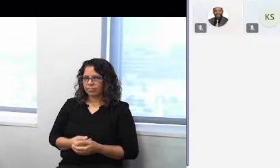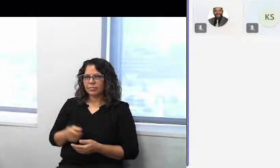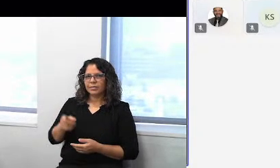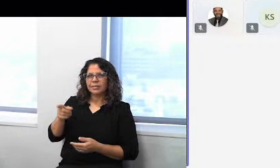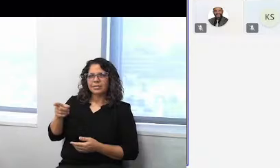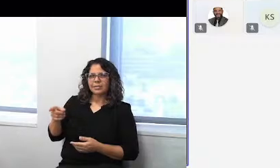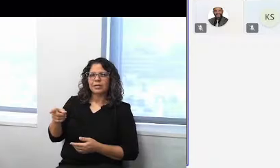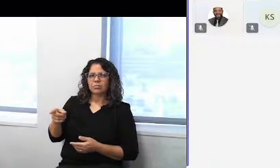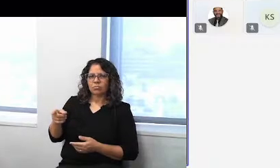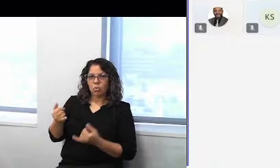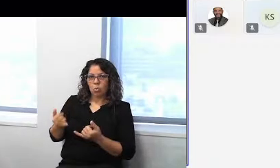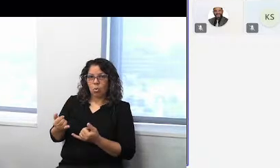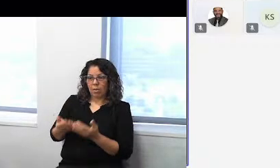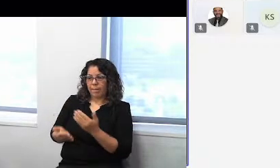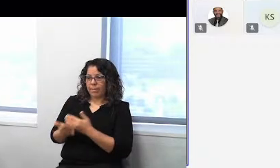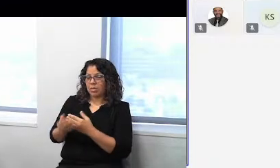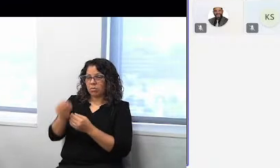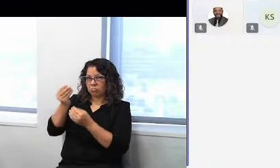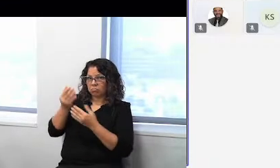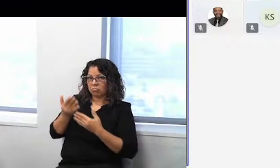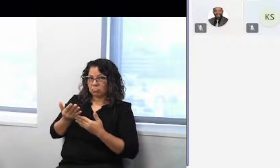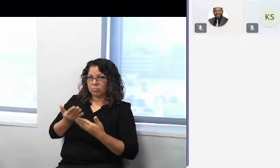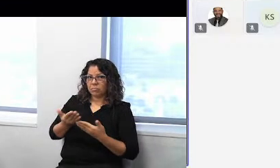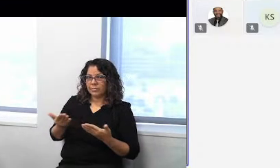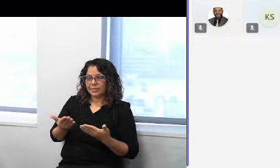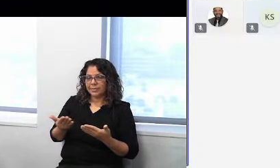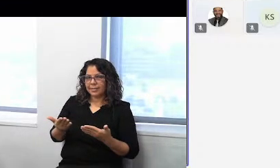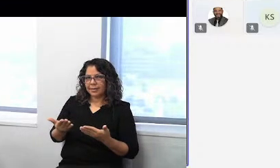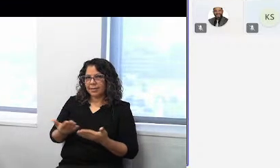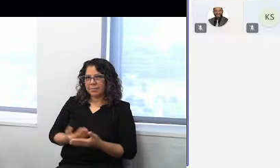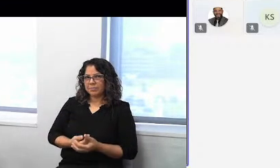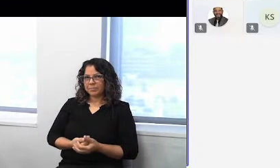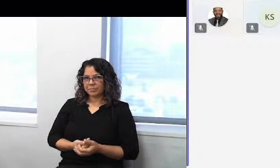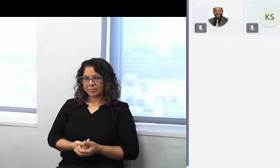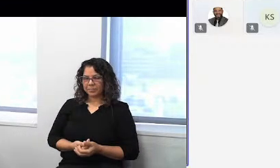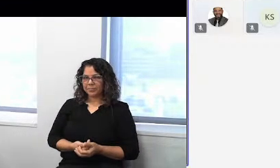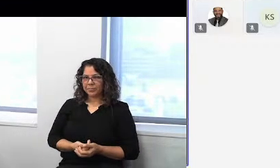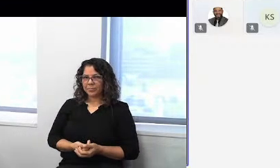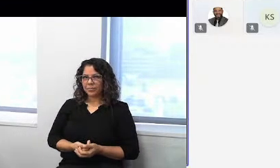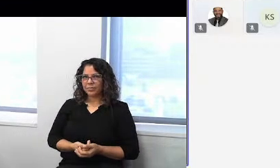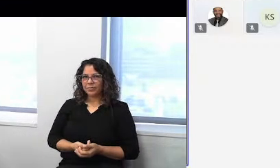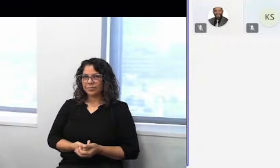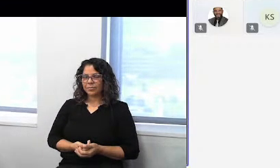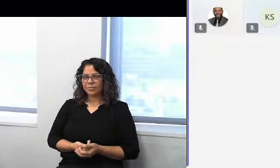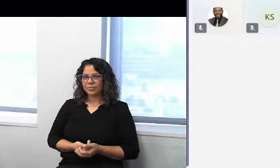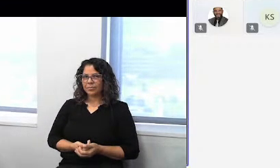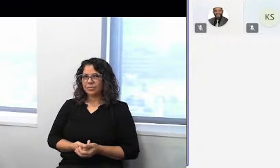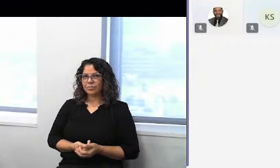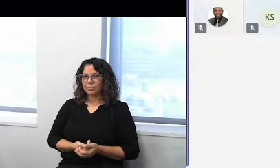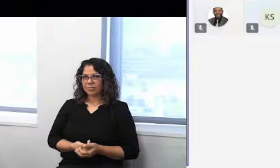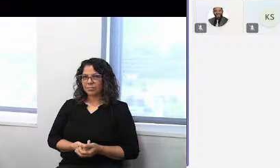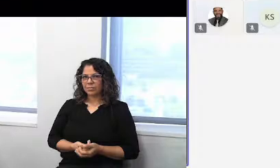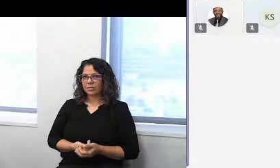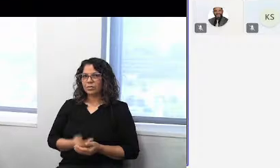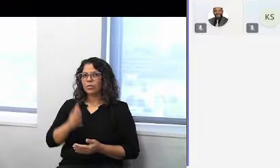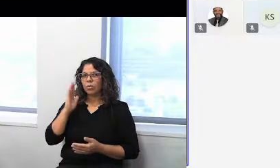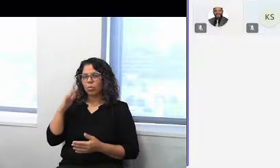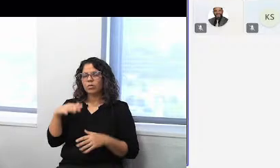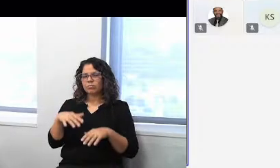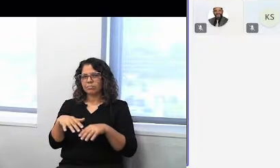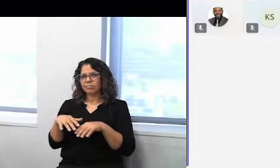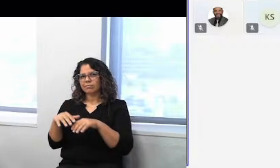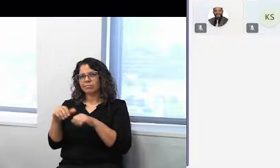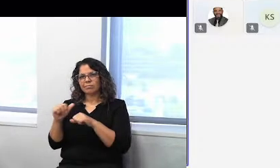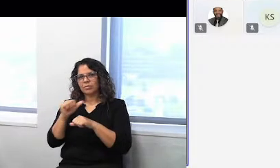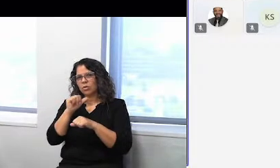me this morning that he is taking himself off of the panels and is not asking to be a witness